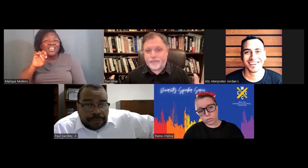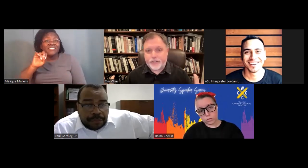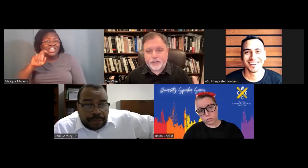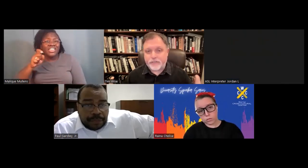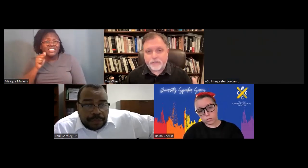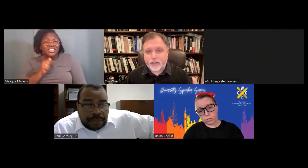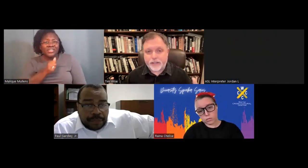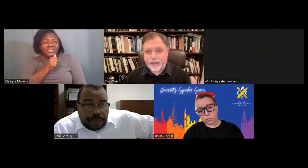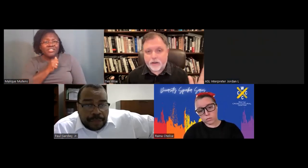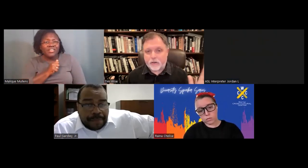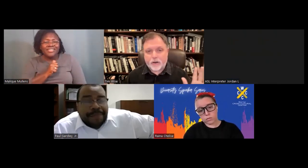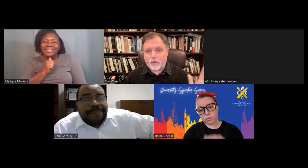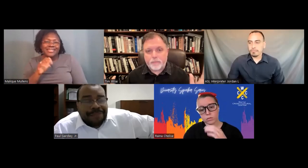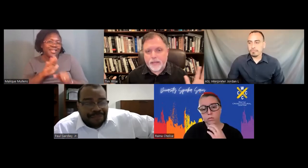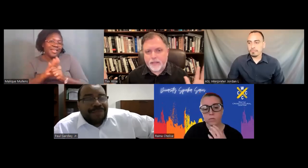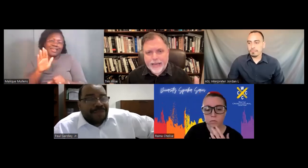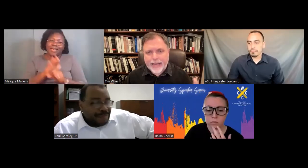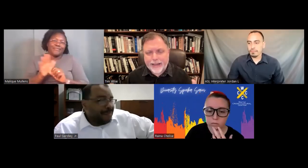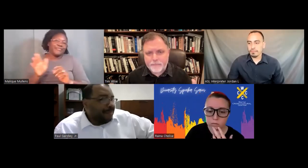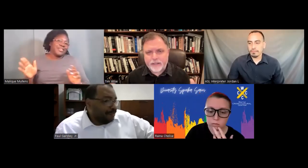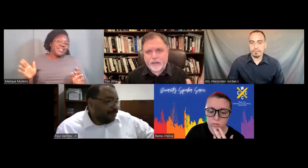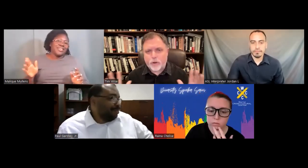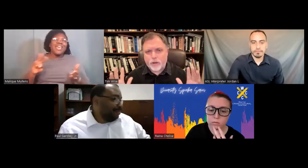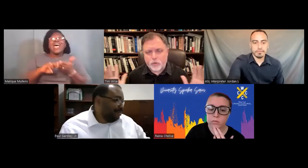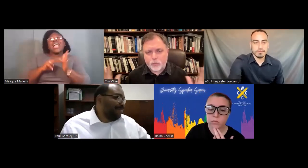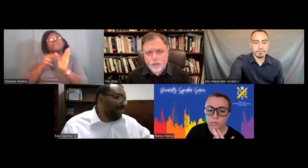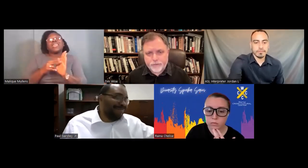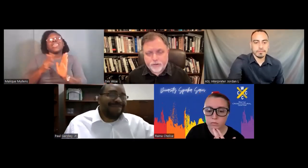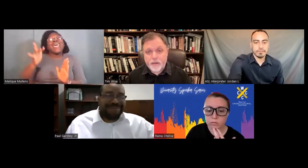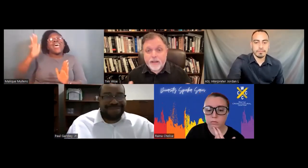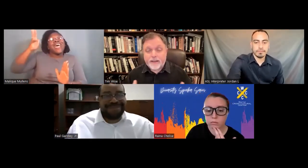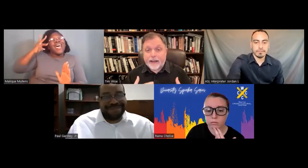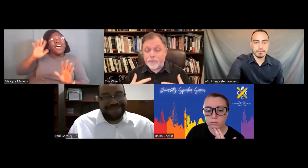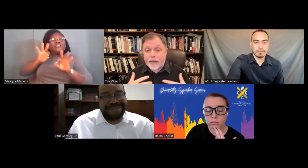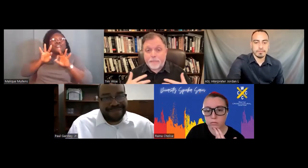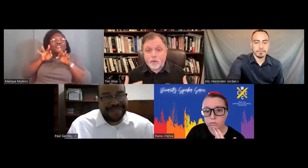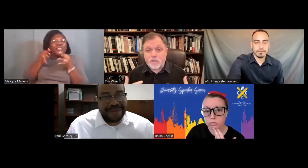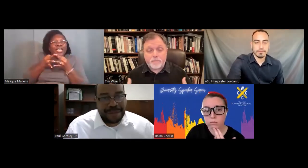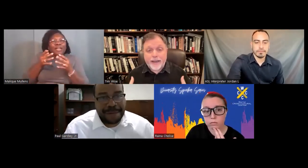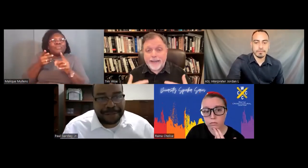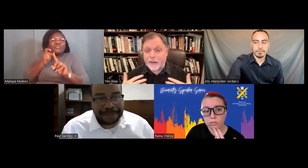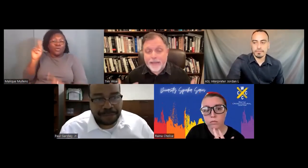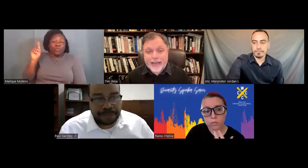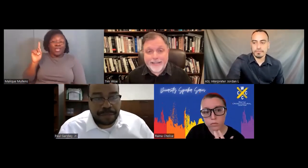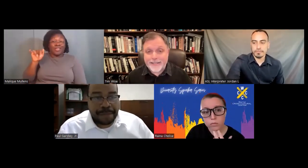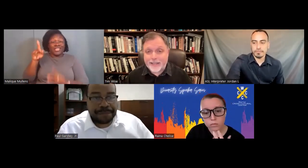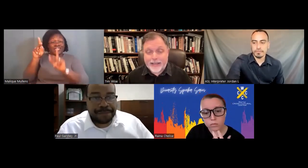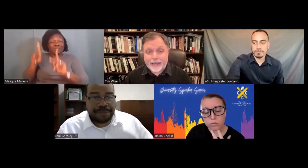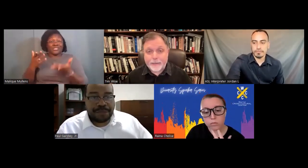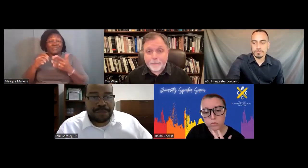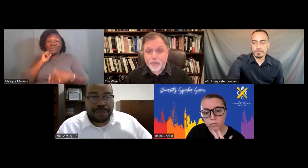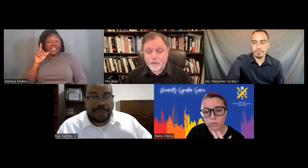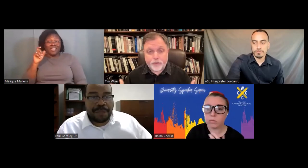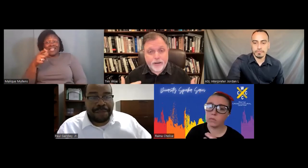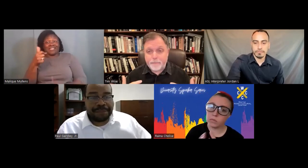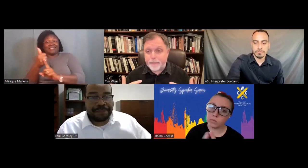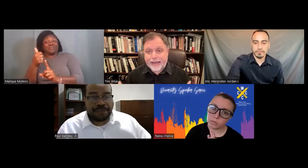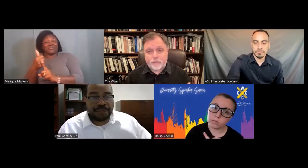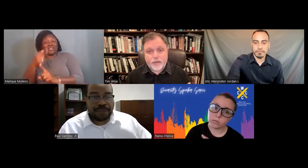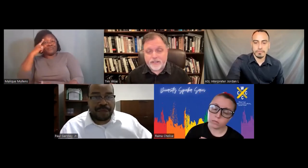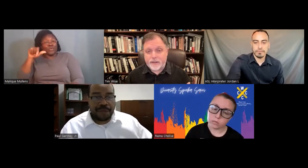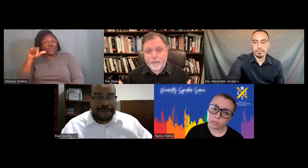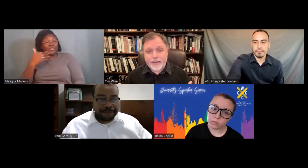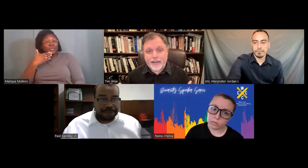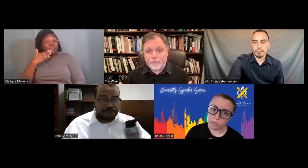is sufficient, right? Like, oh no, I don't mean that. I mean, like, where are you really from? Now, that person might not be asking that for any